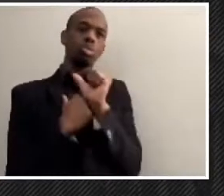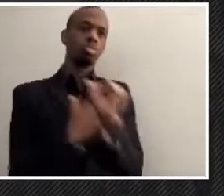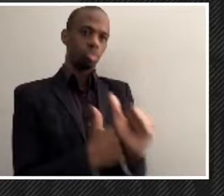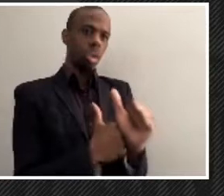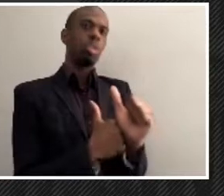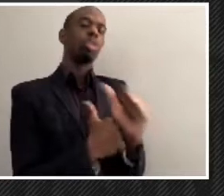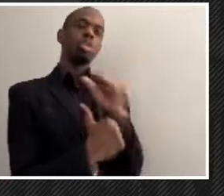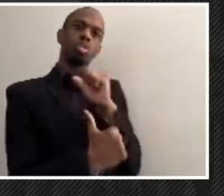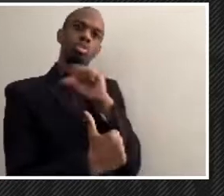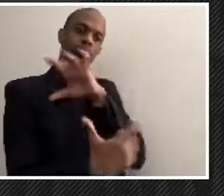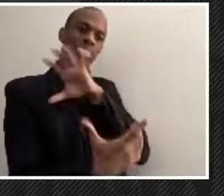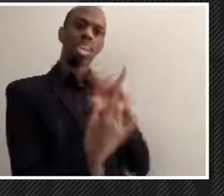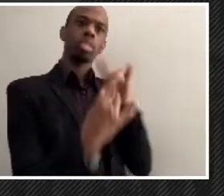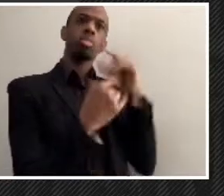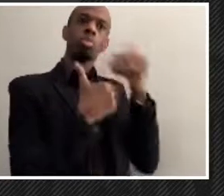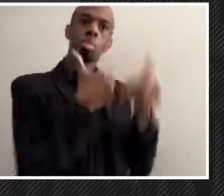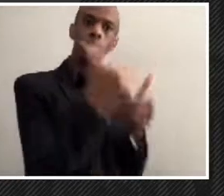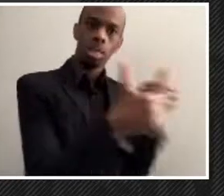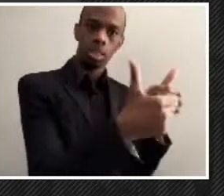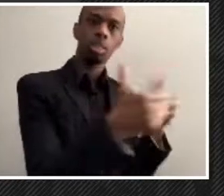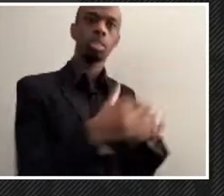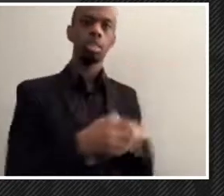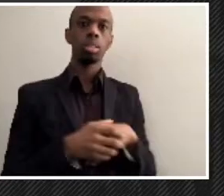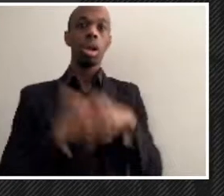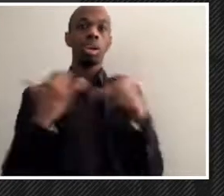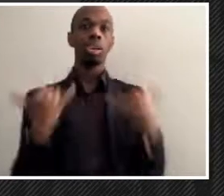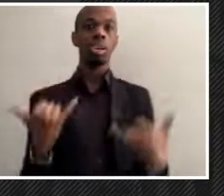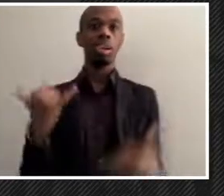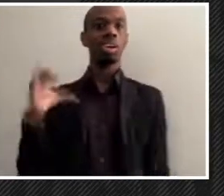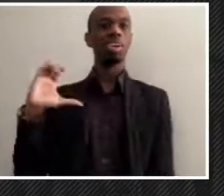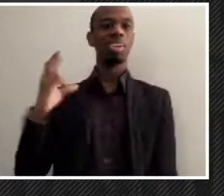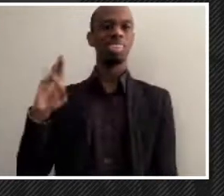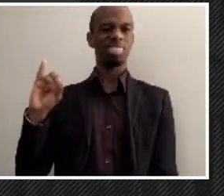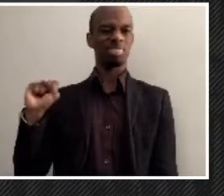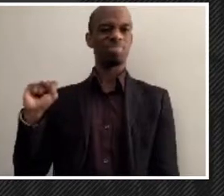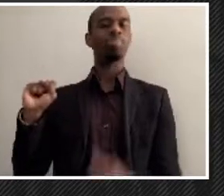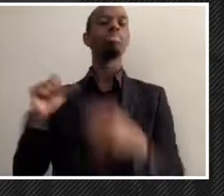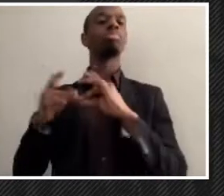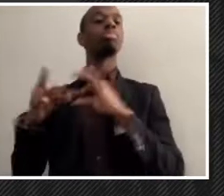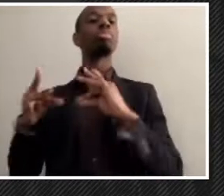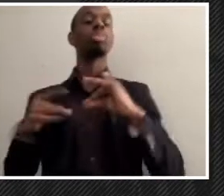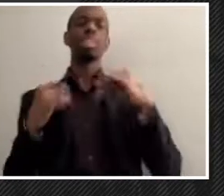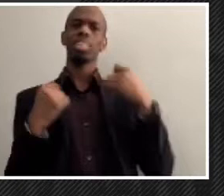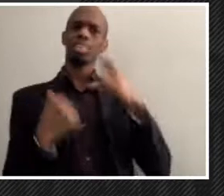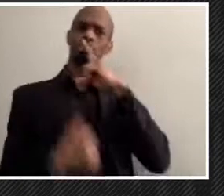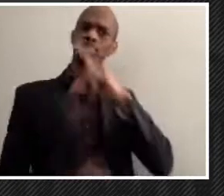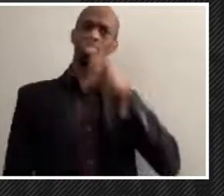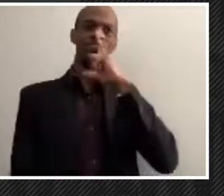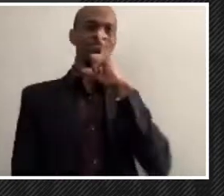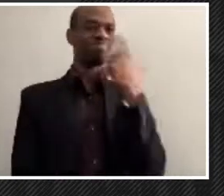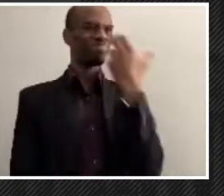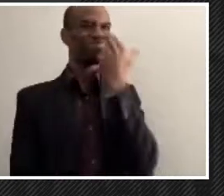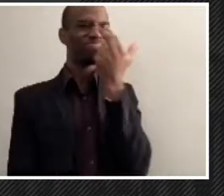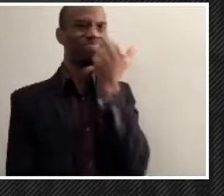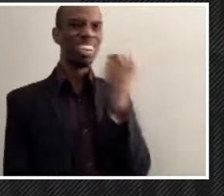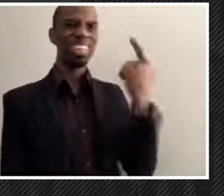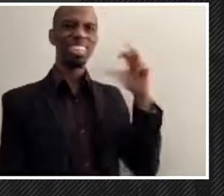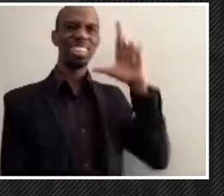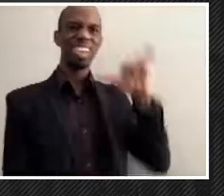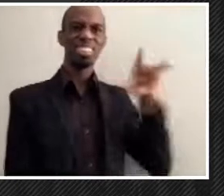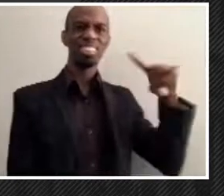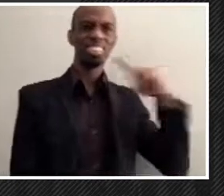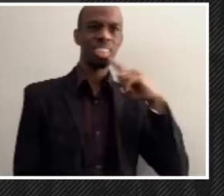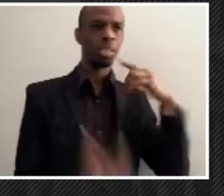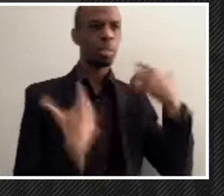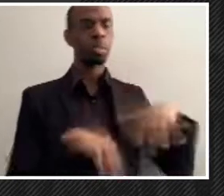Well, Gary, it's funny that you say that you've gone viral because you have. In fact, everyone on this panel has gone viral because they've spoken